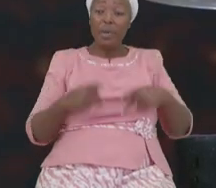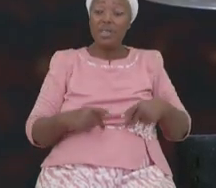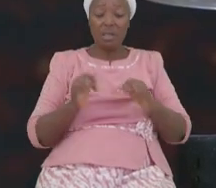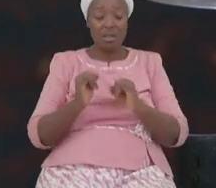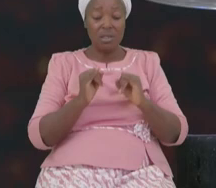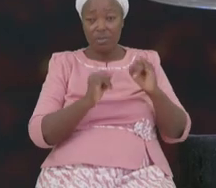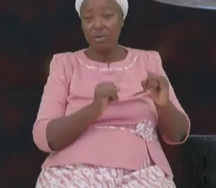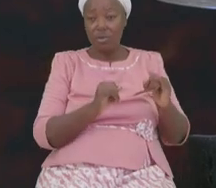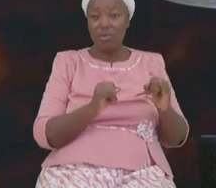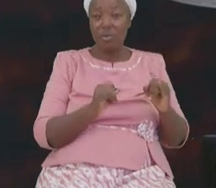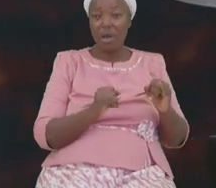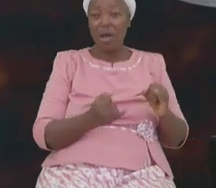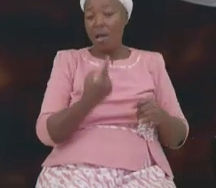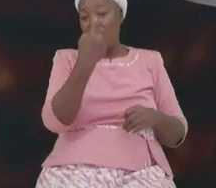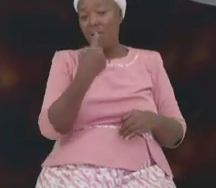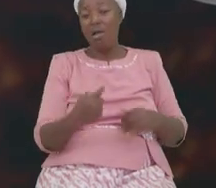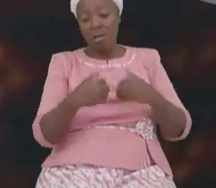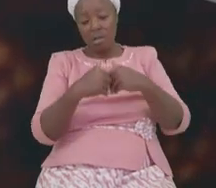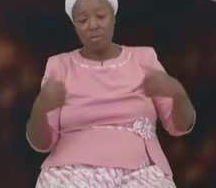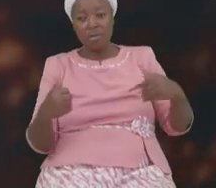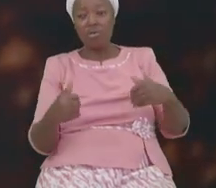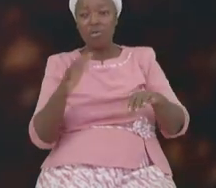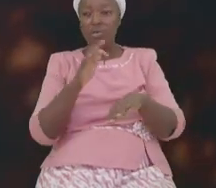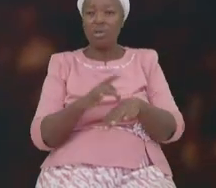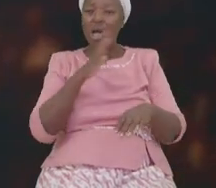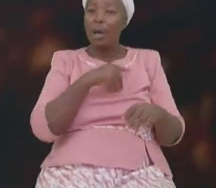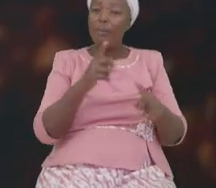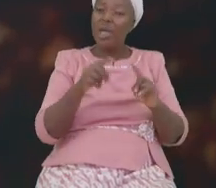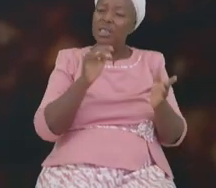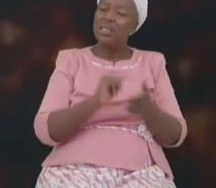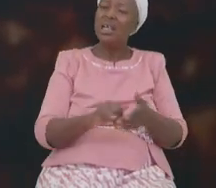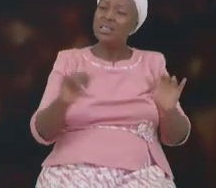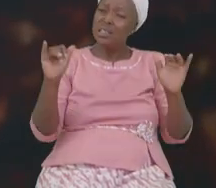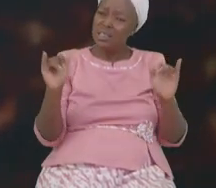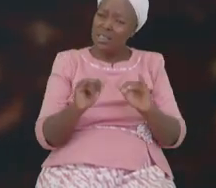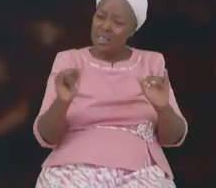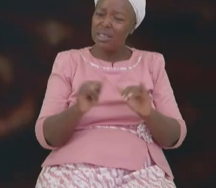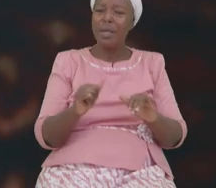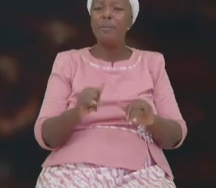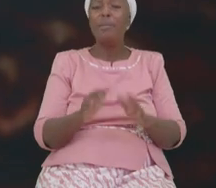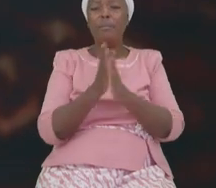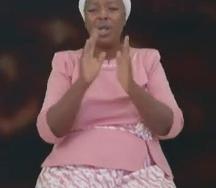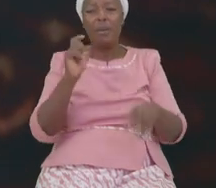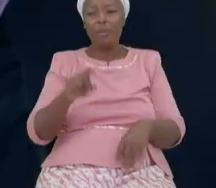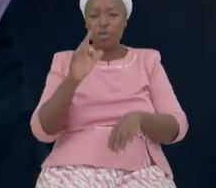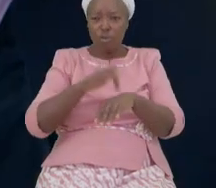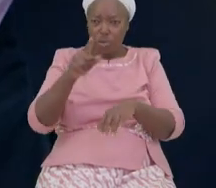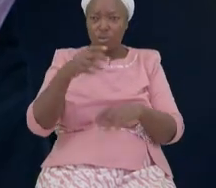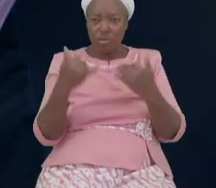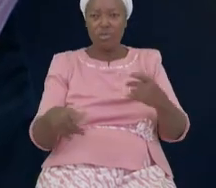individual, isolated touch. That same prayer must reach you today.